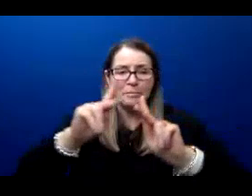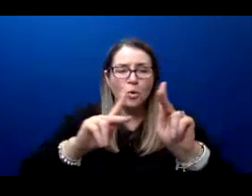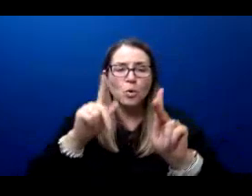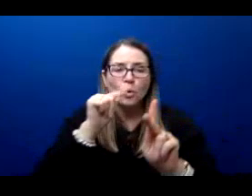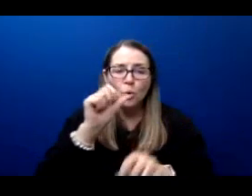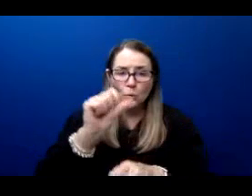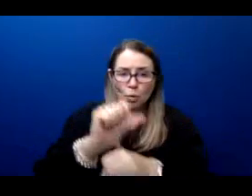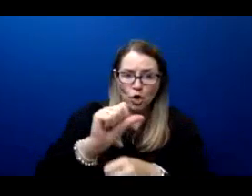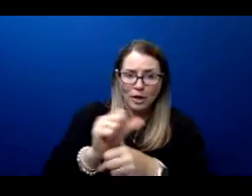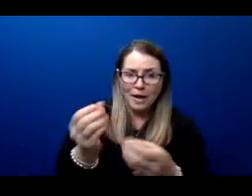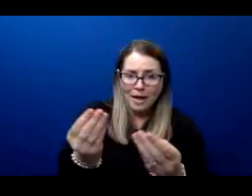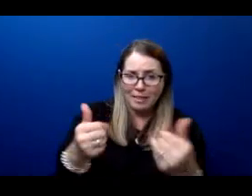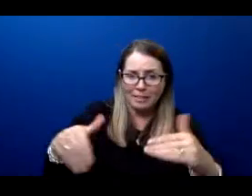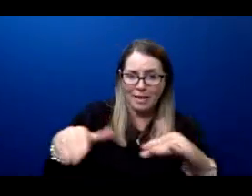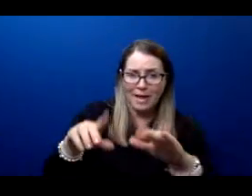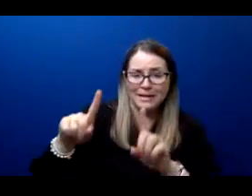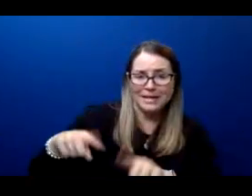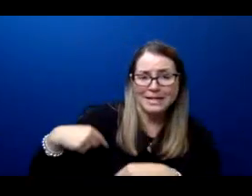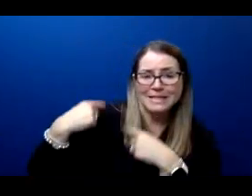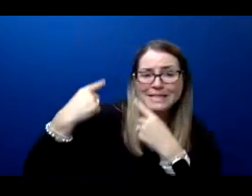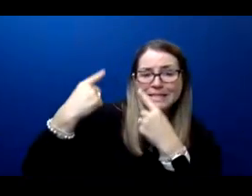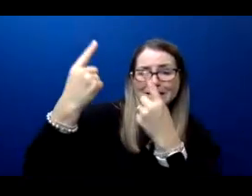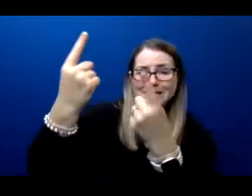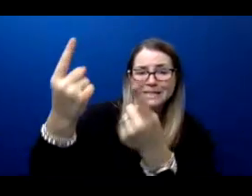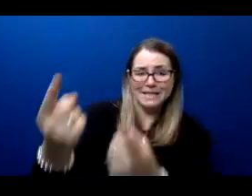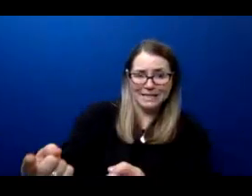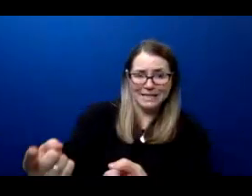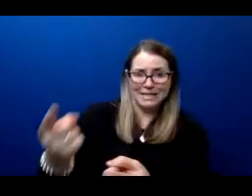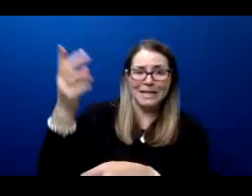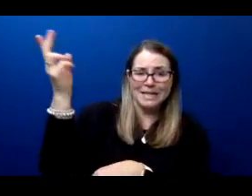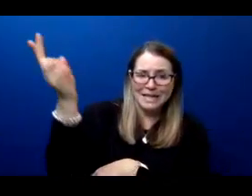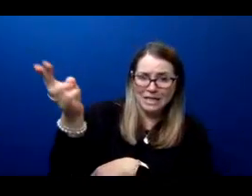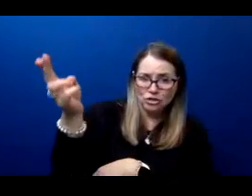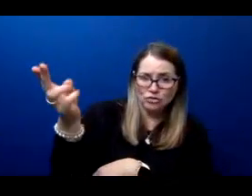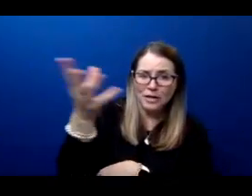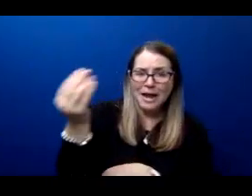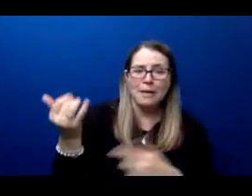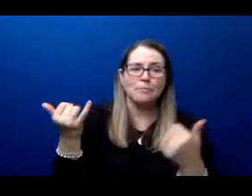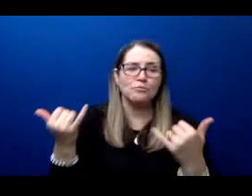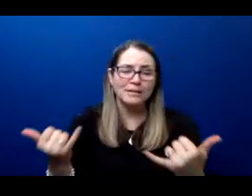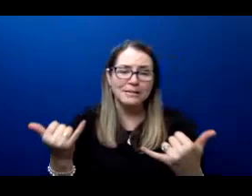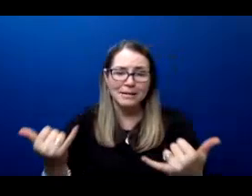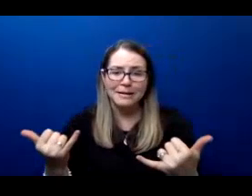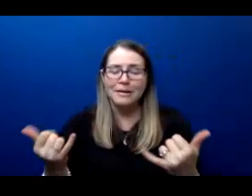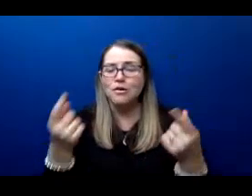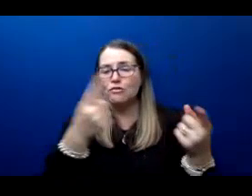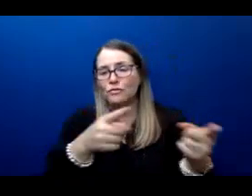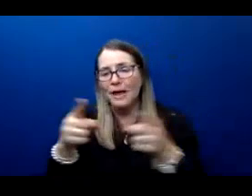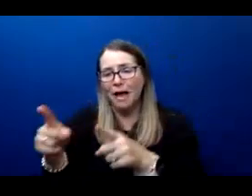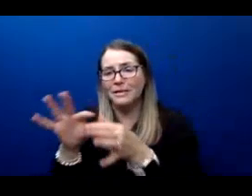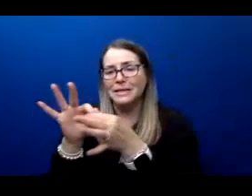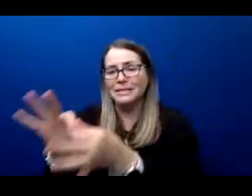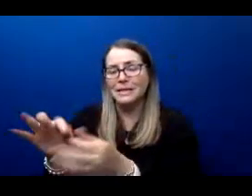the immemorial, and about the historical and present realities